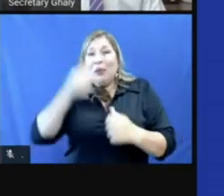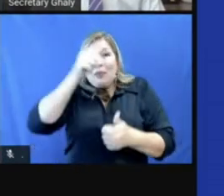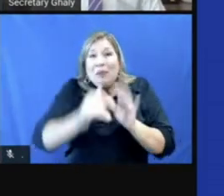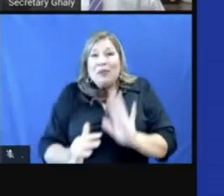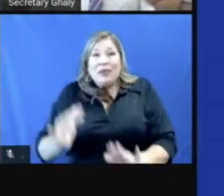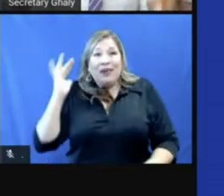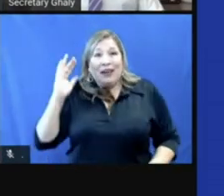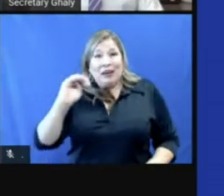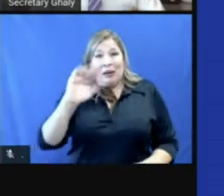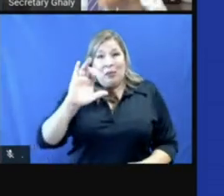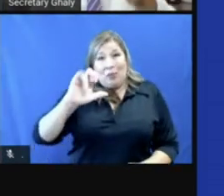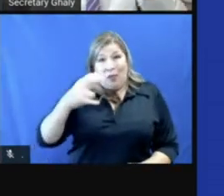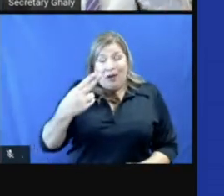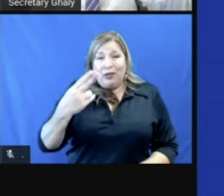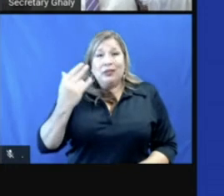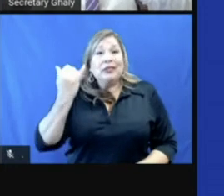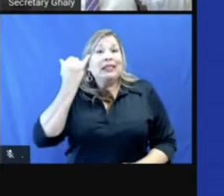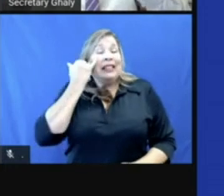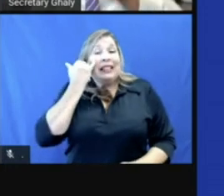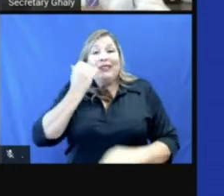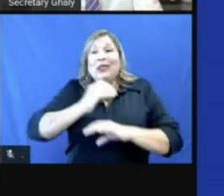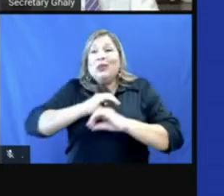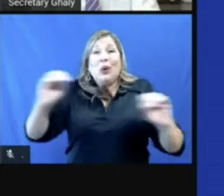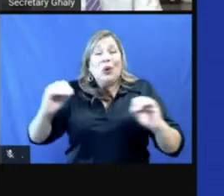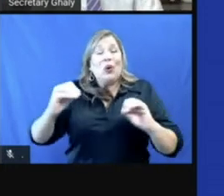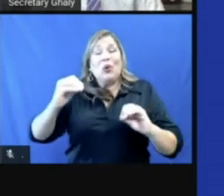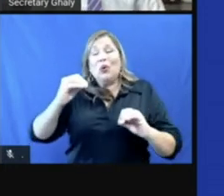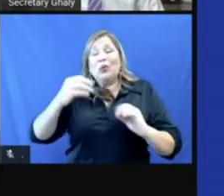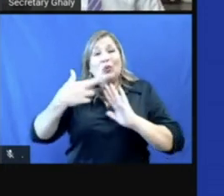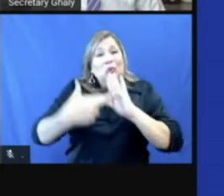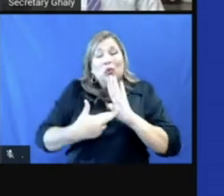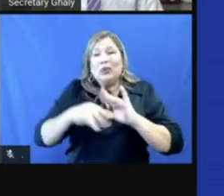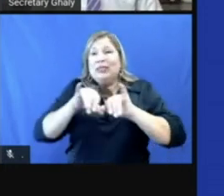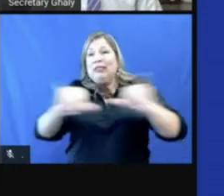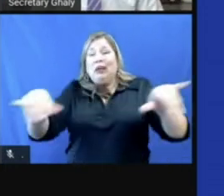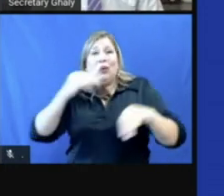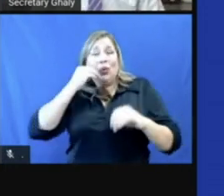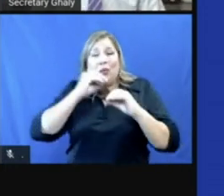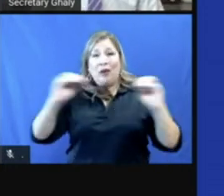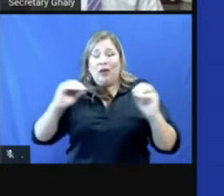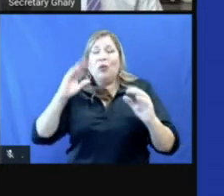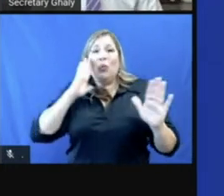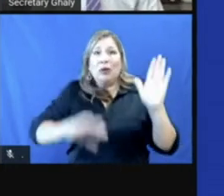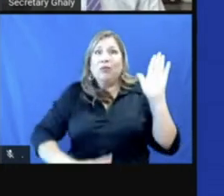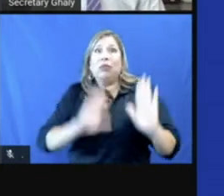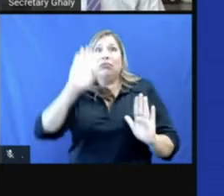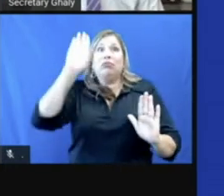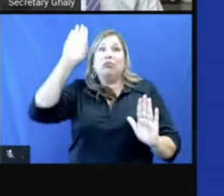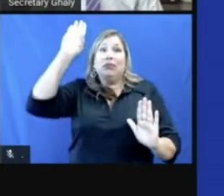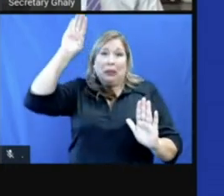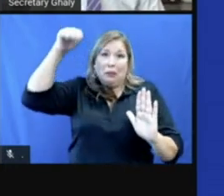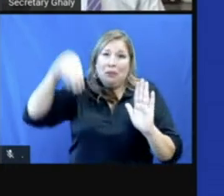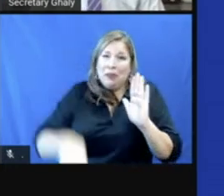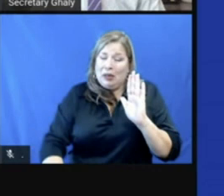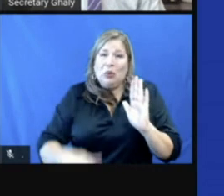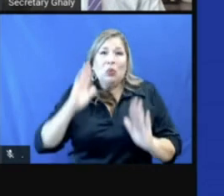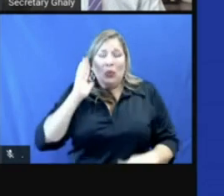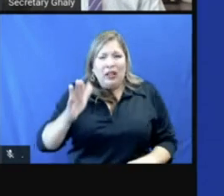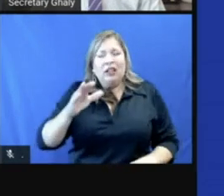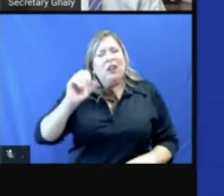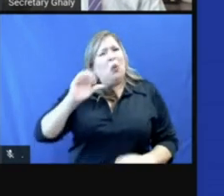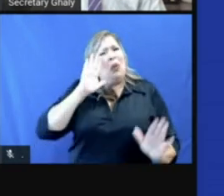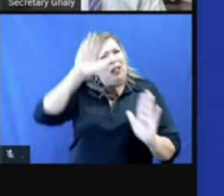without an intervention, we see these rapid rises. And yes, it comes down, but after a really important toll on all